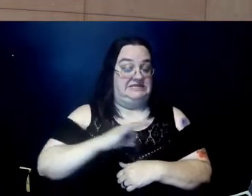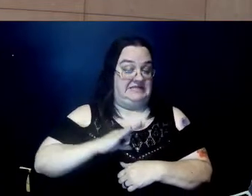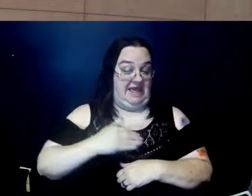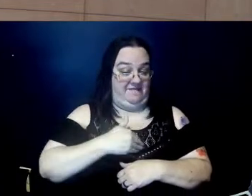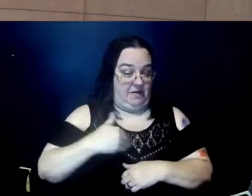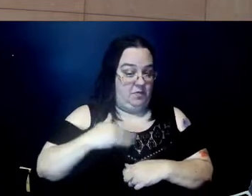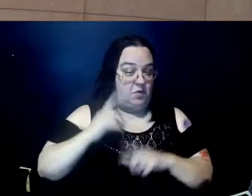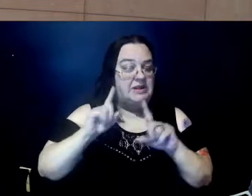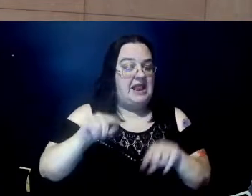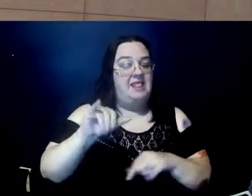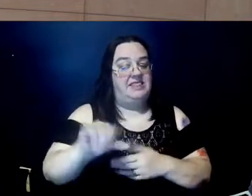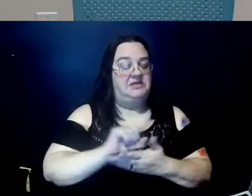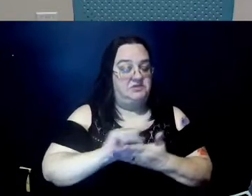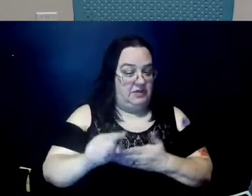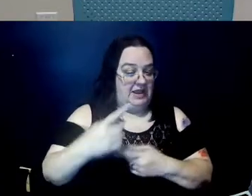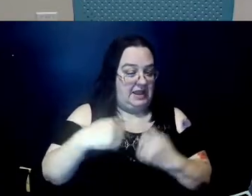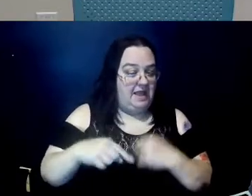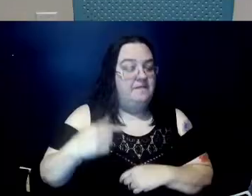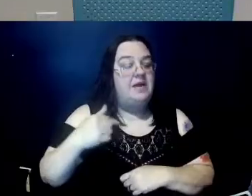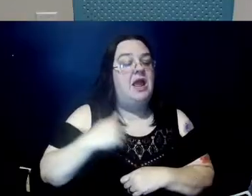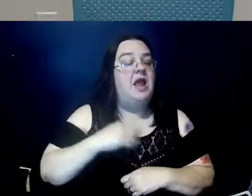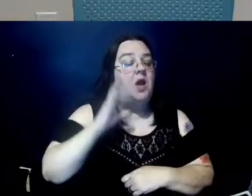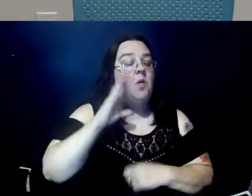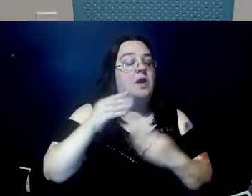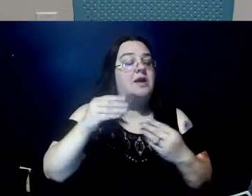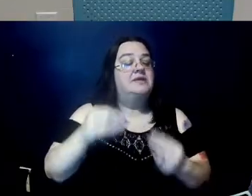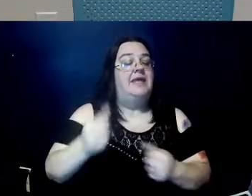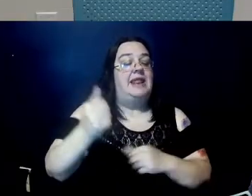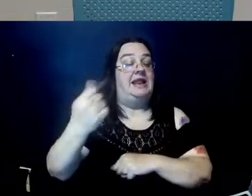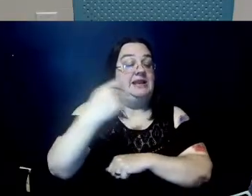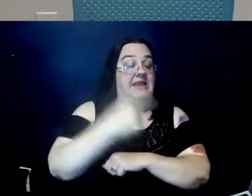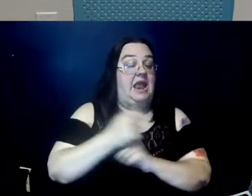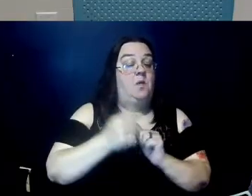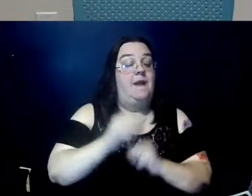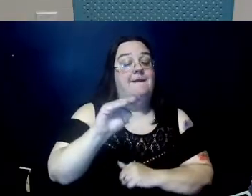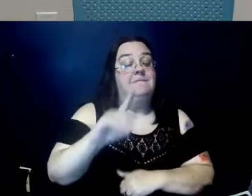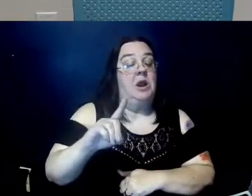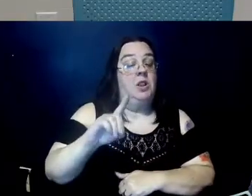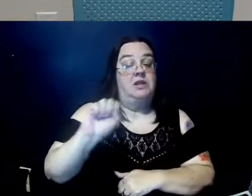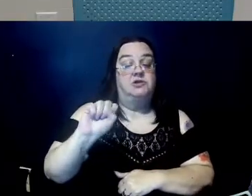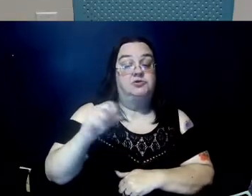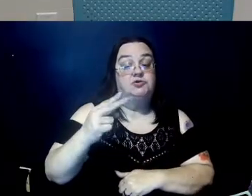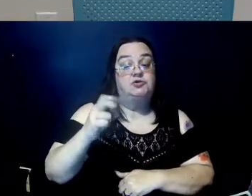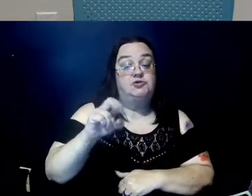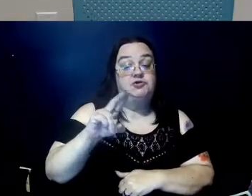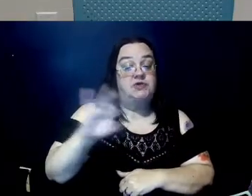will spend a day with the Maryland Sheriff's Association for their spring training.